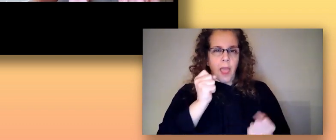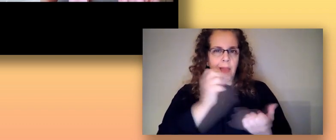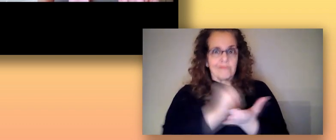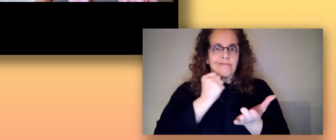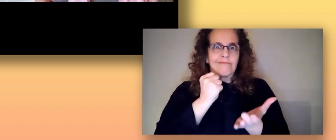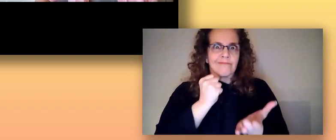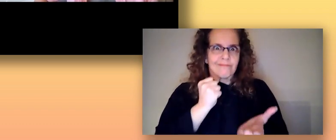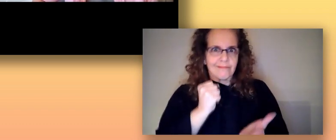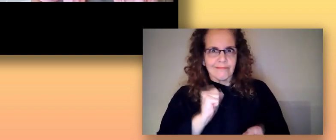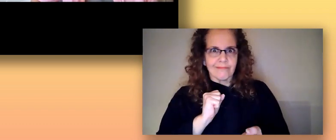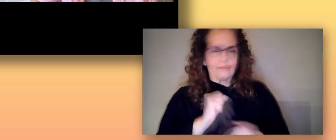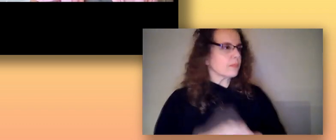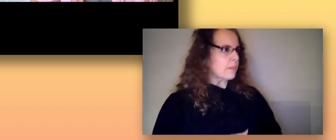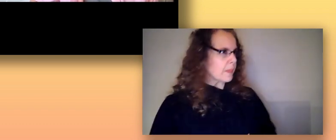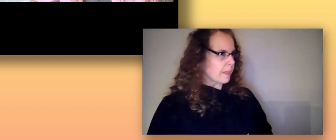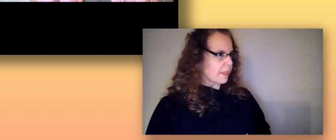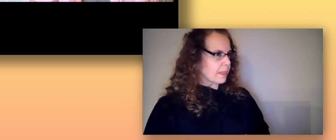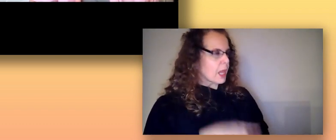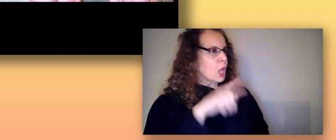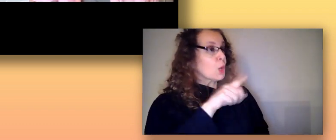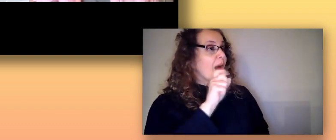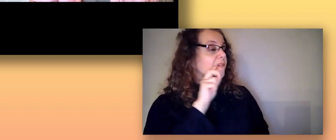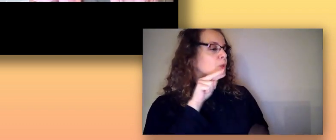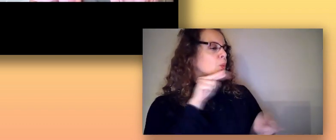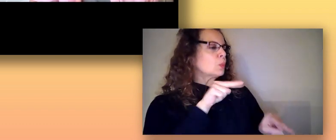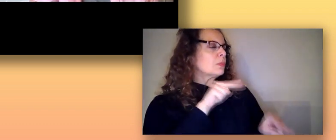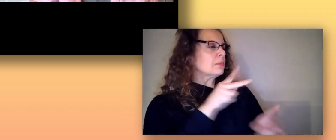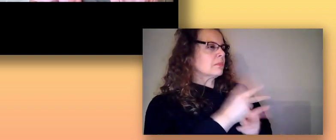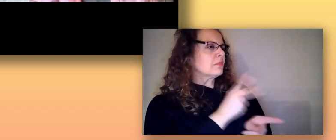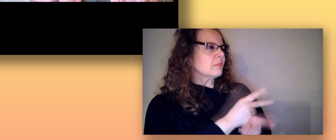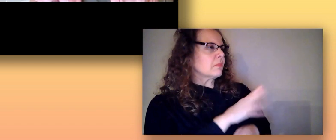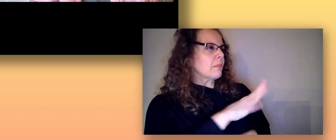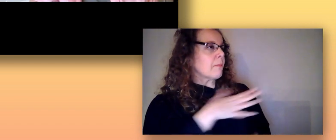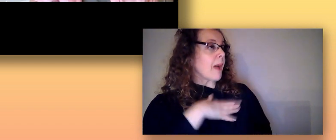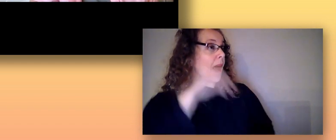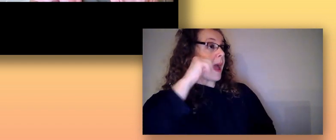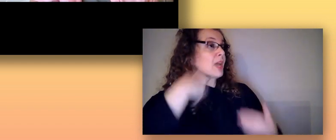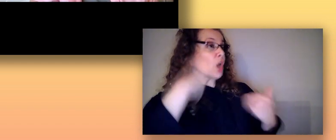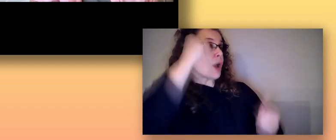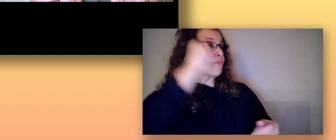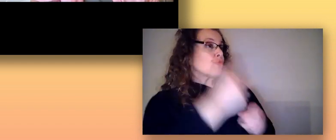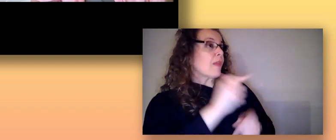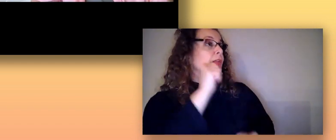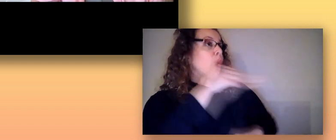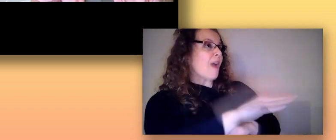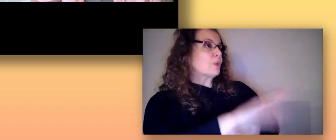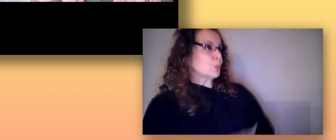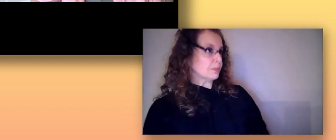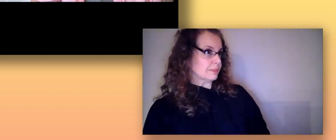with. You have to babysit my younger brother tomorrow afternoon.